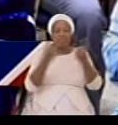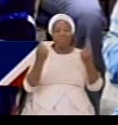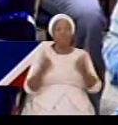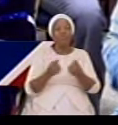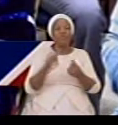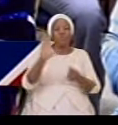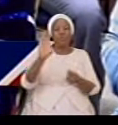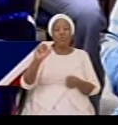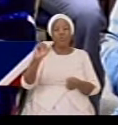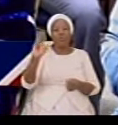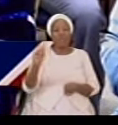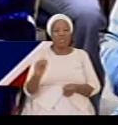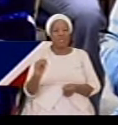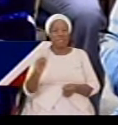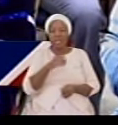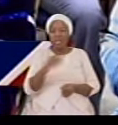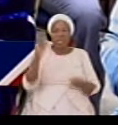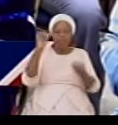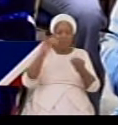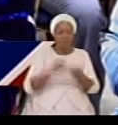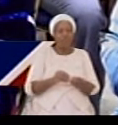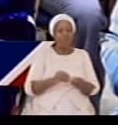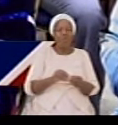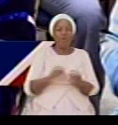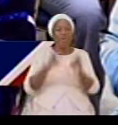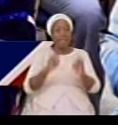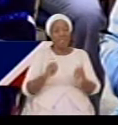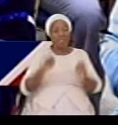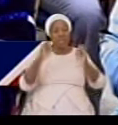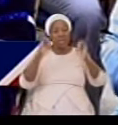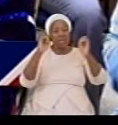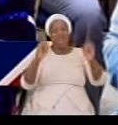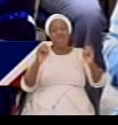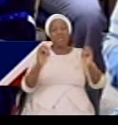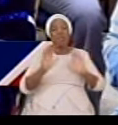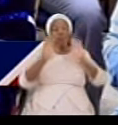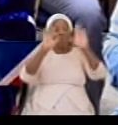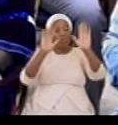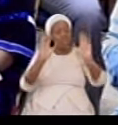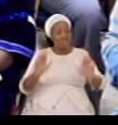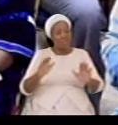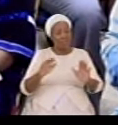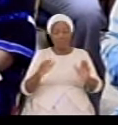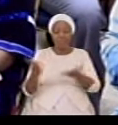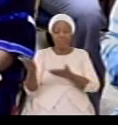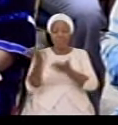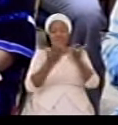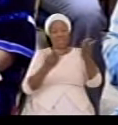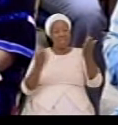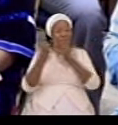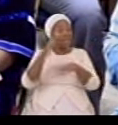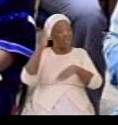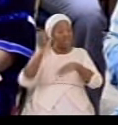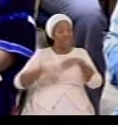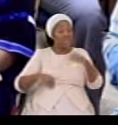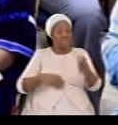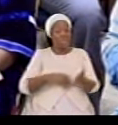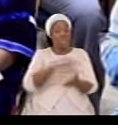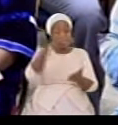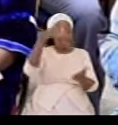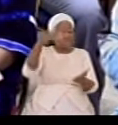excellent sacrifice than self-centered Cain. A more excellent